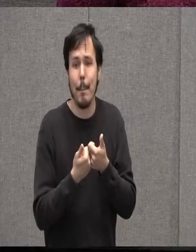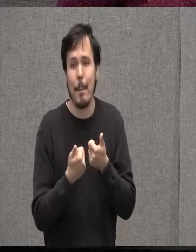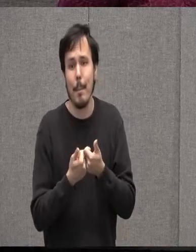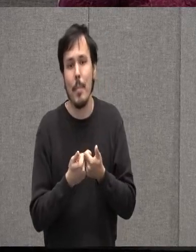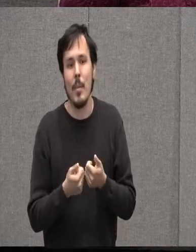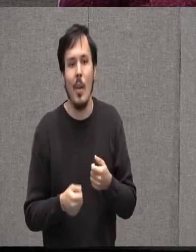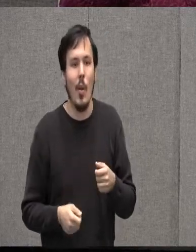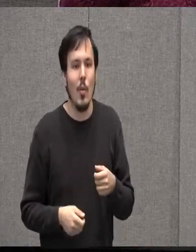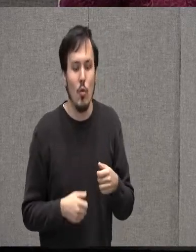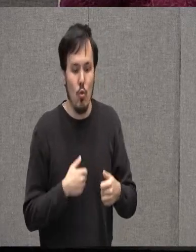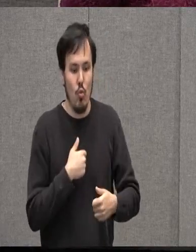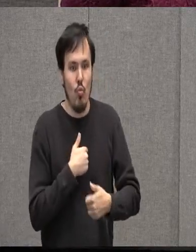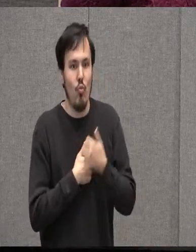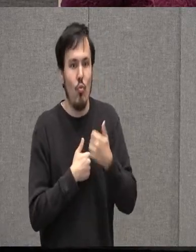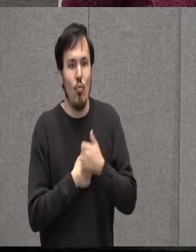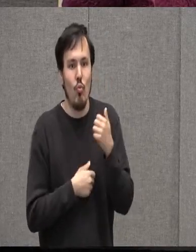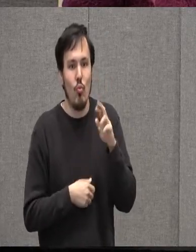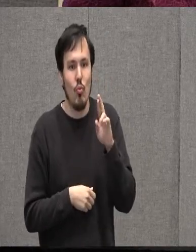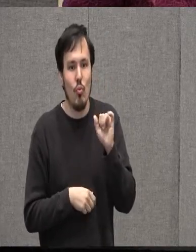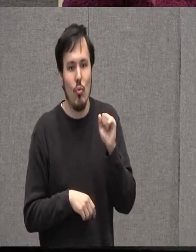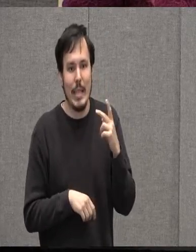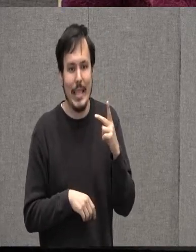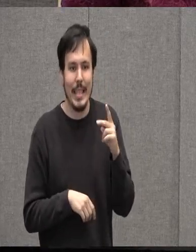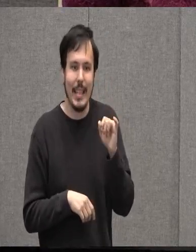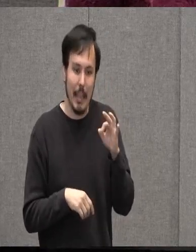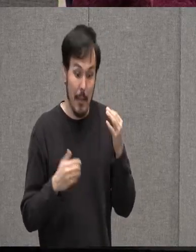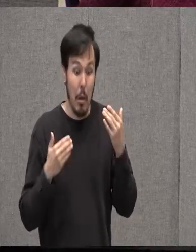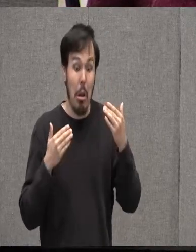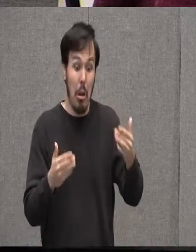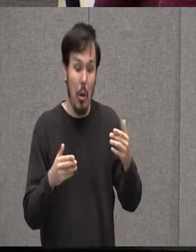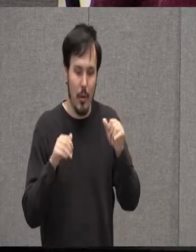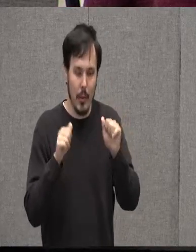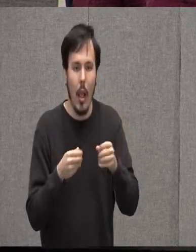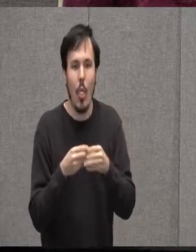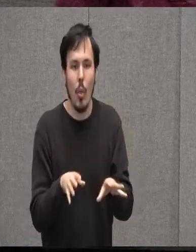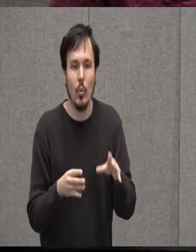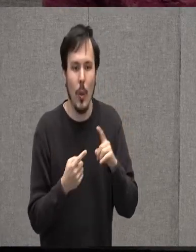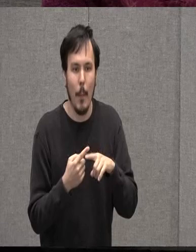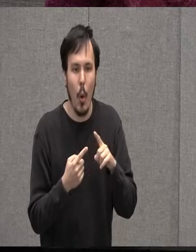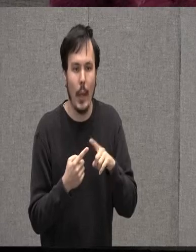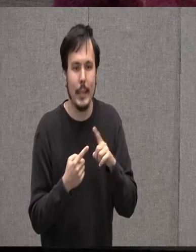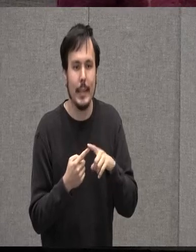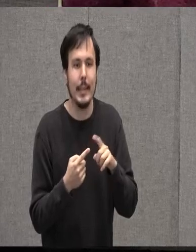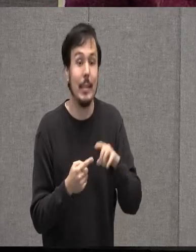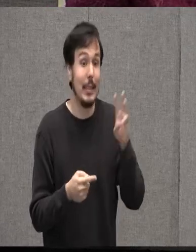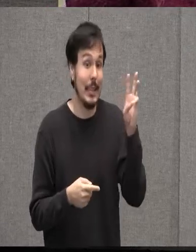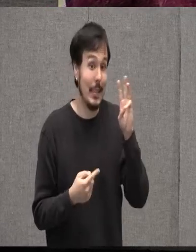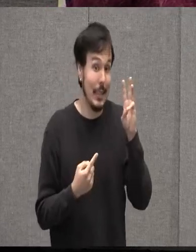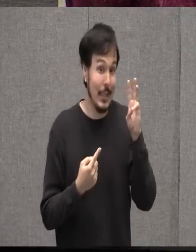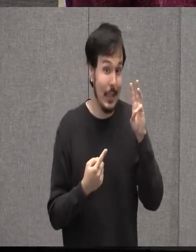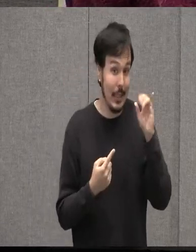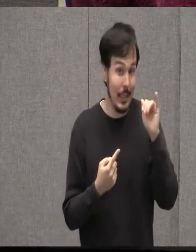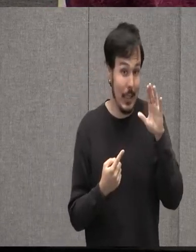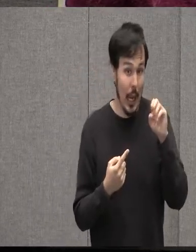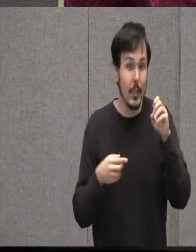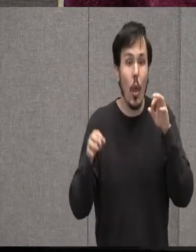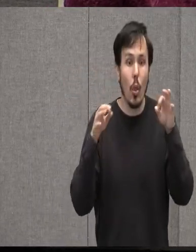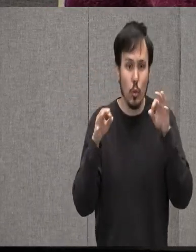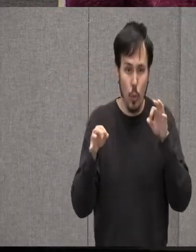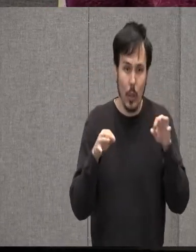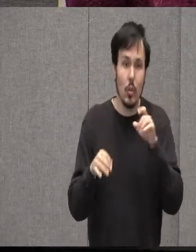way we just always know from this number how close we are to getting to 10,000. And that's a good opportunity for you